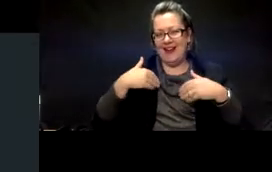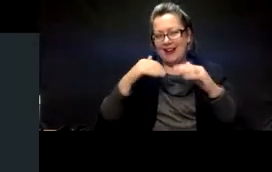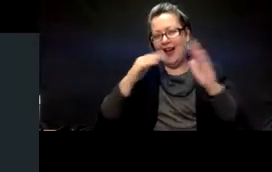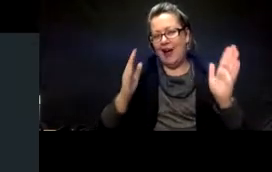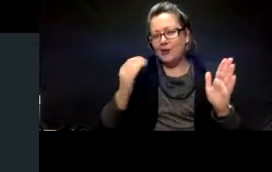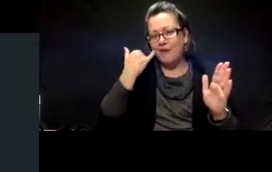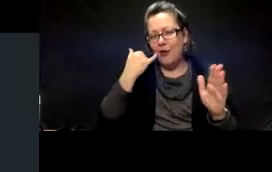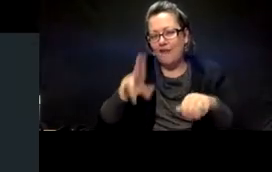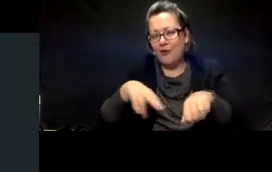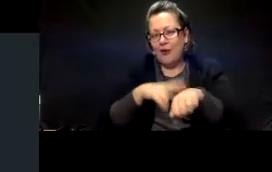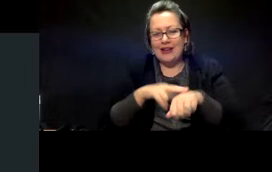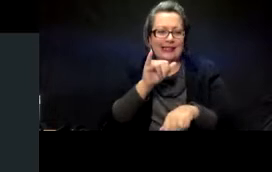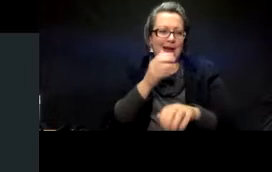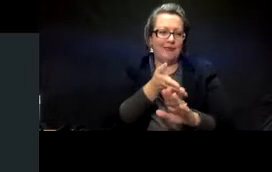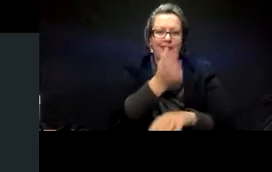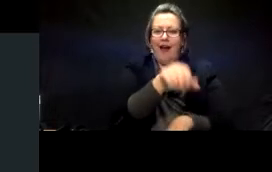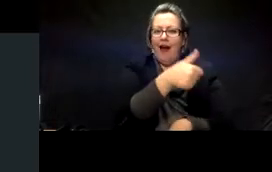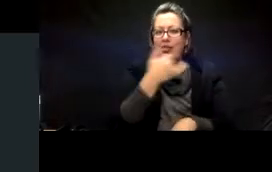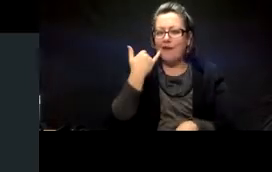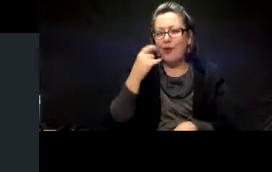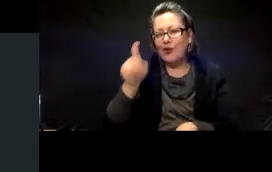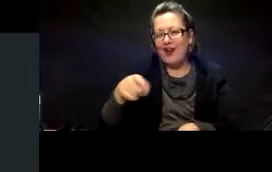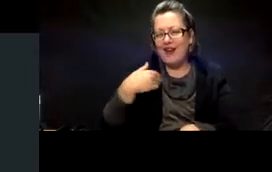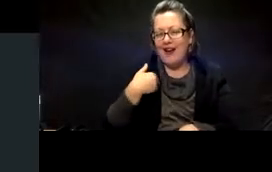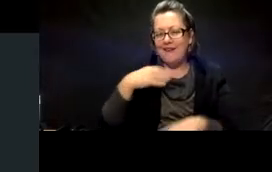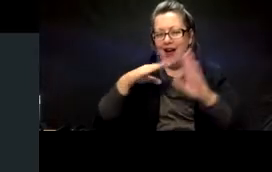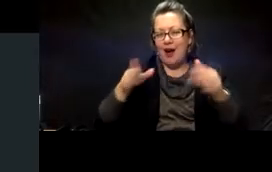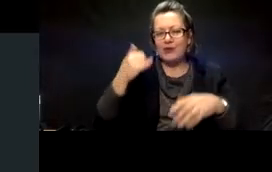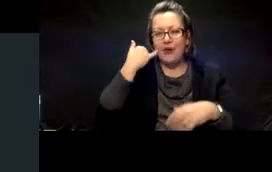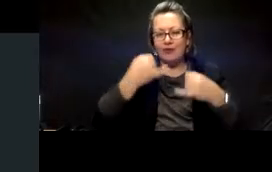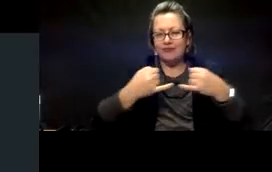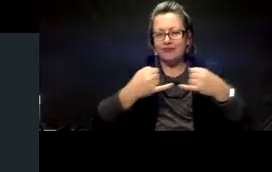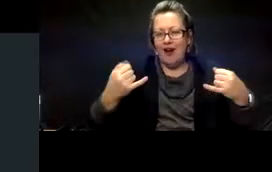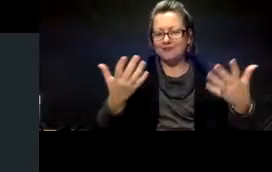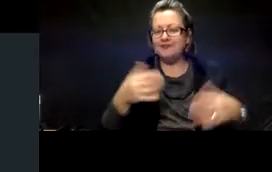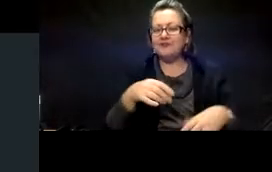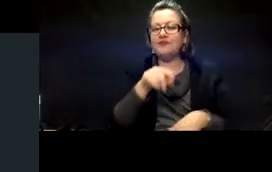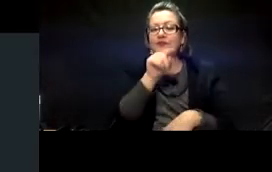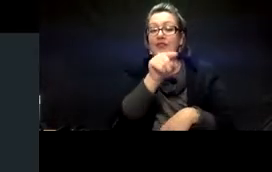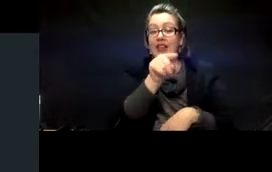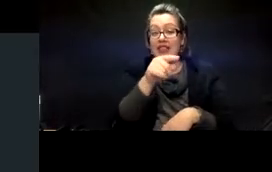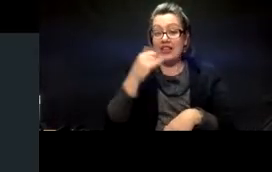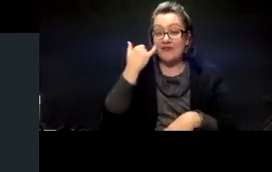or anything, but you do have to have a house line, of course, like the other phone, you have to have a landline.